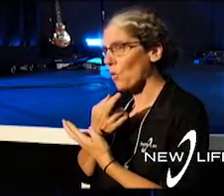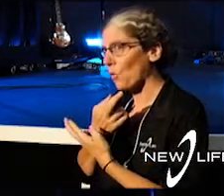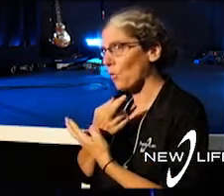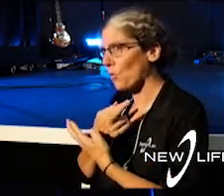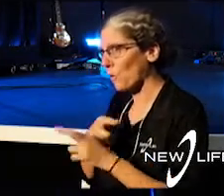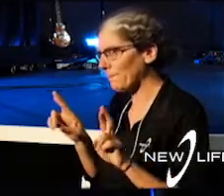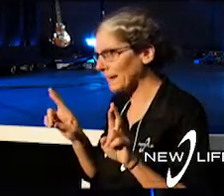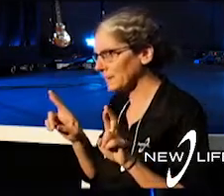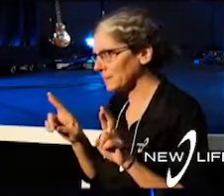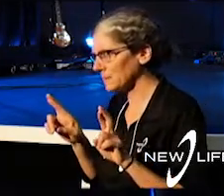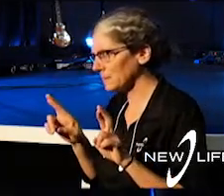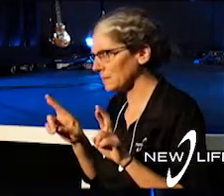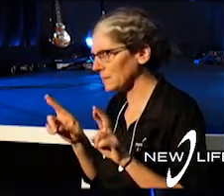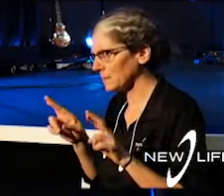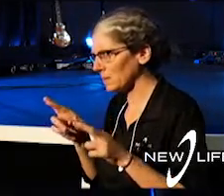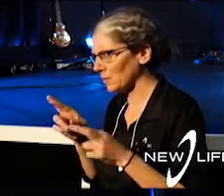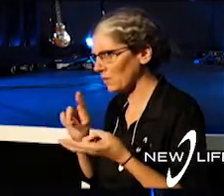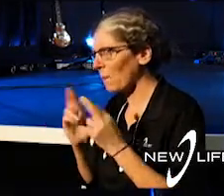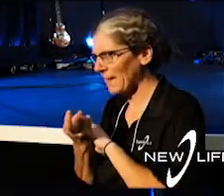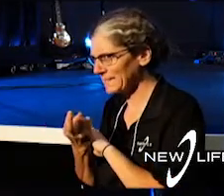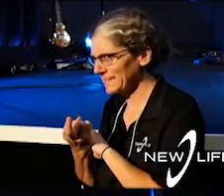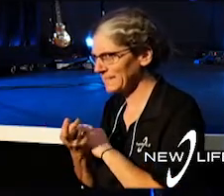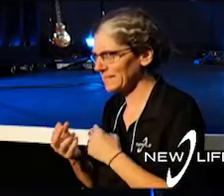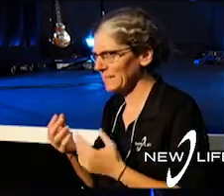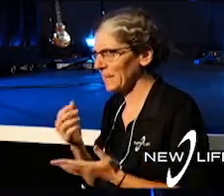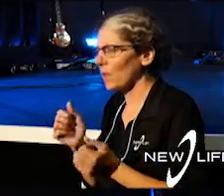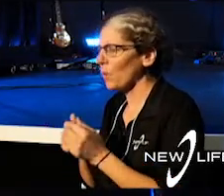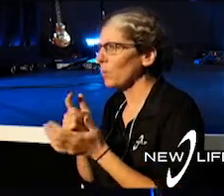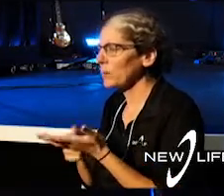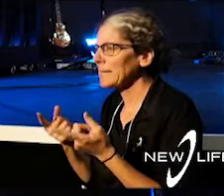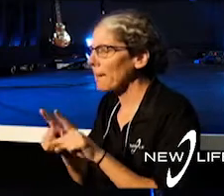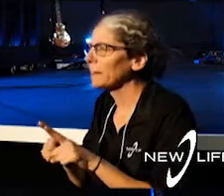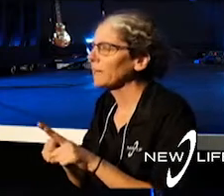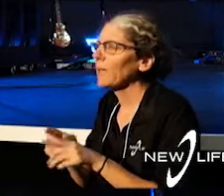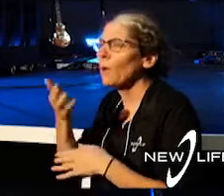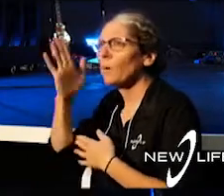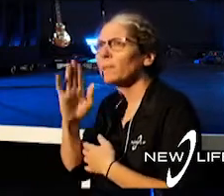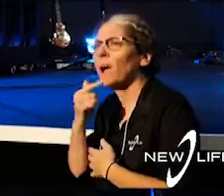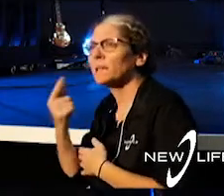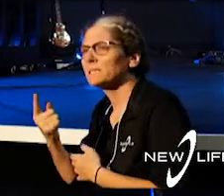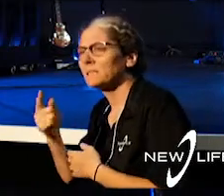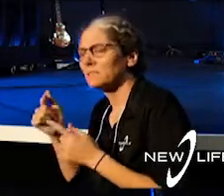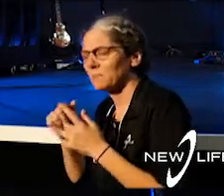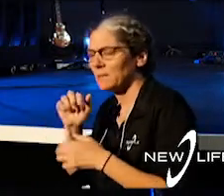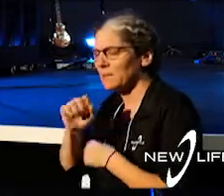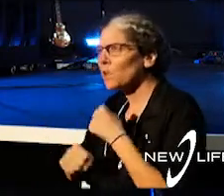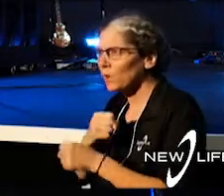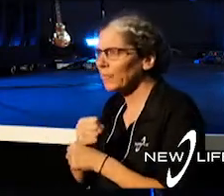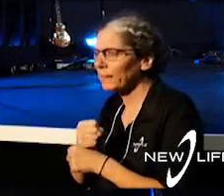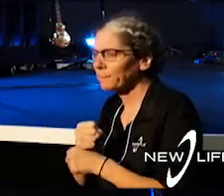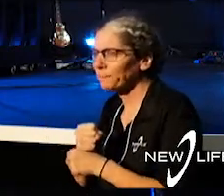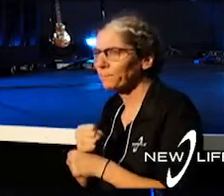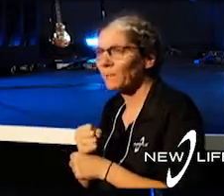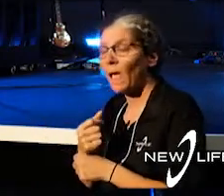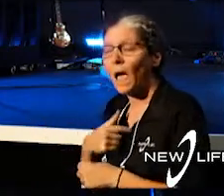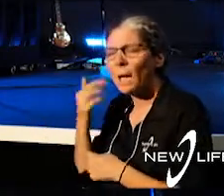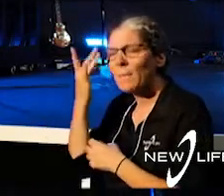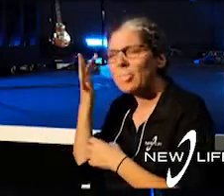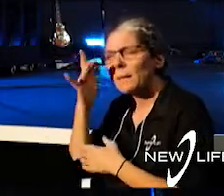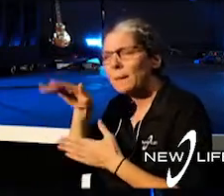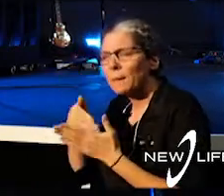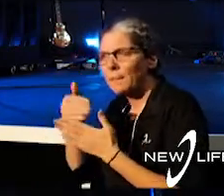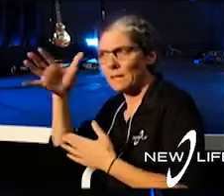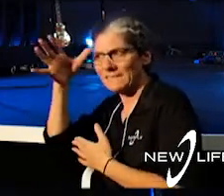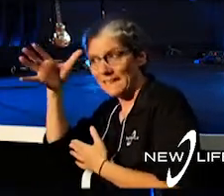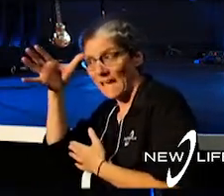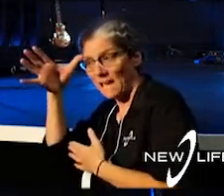forgiveness, that tough conversation. It was something God convicted me of over the years, especially as a dad. I used to